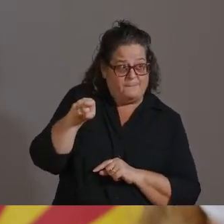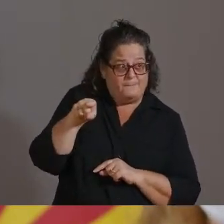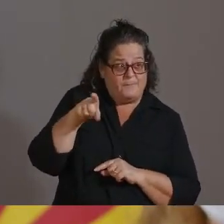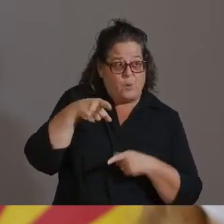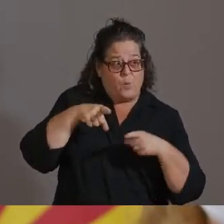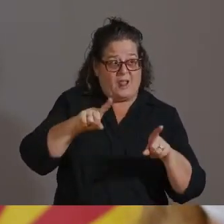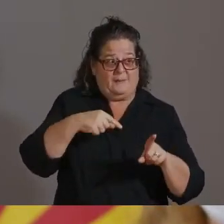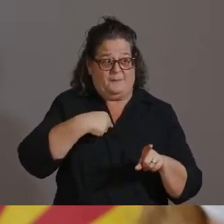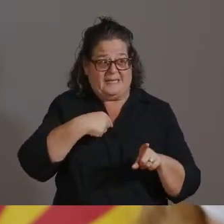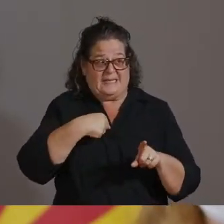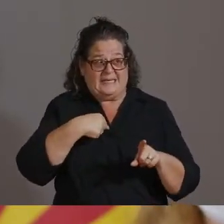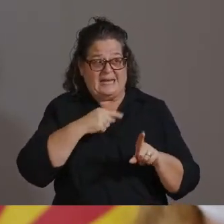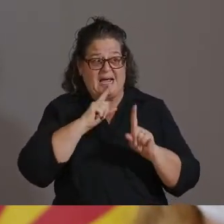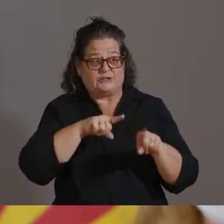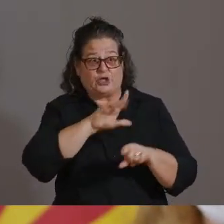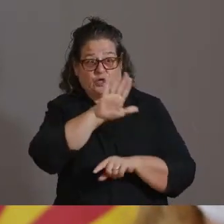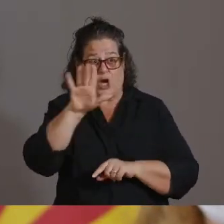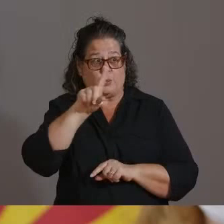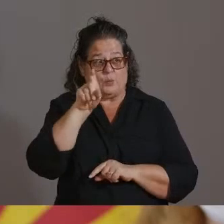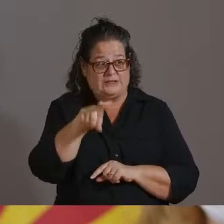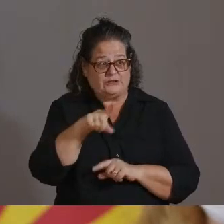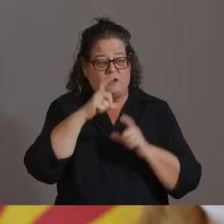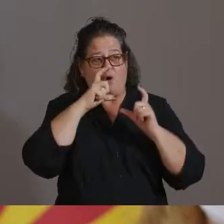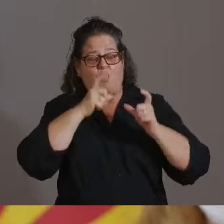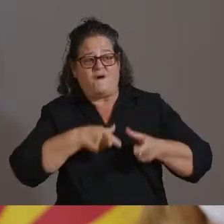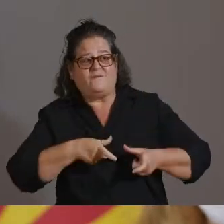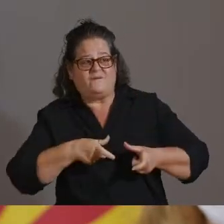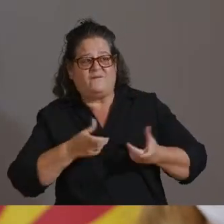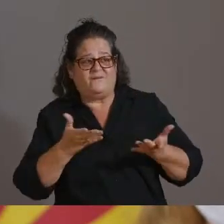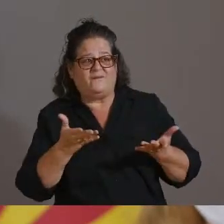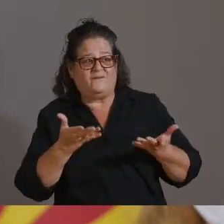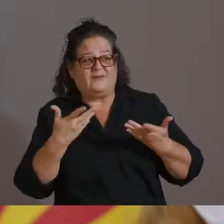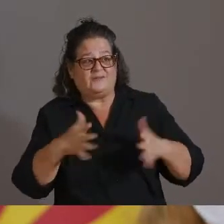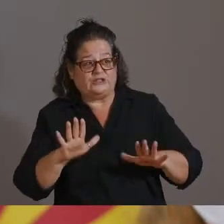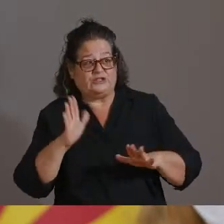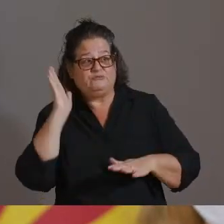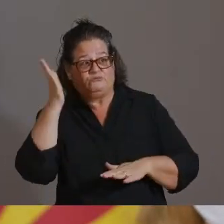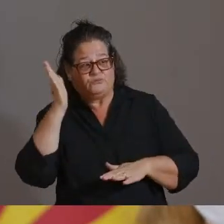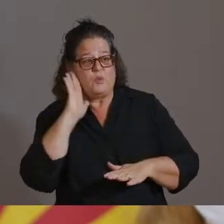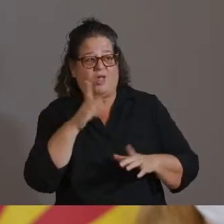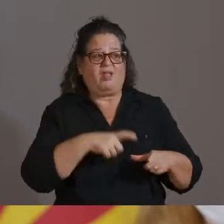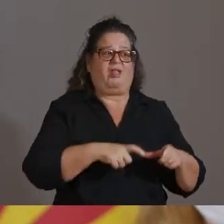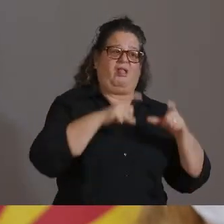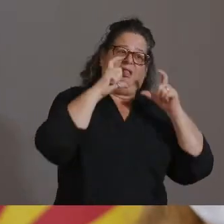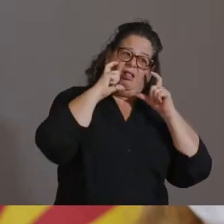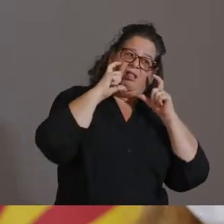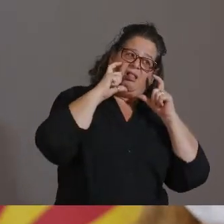have the mask off, then I'm going to put it on, and I'll exit.